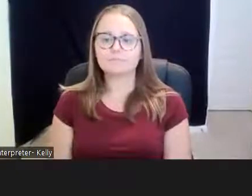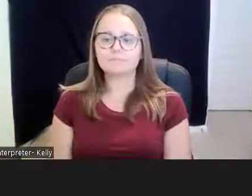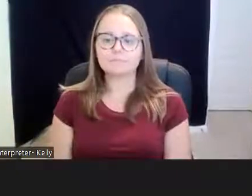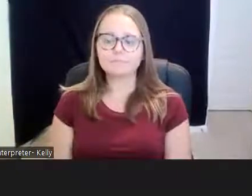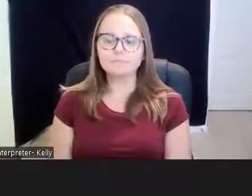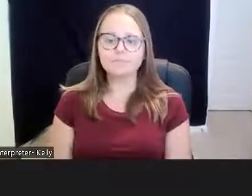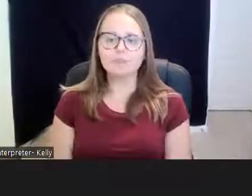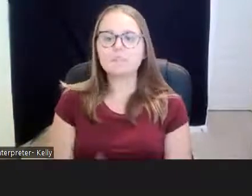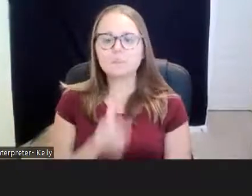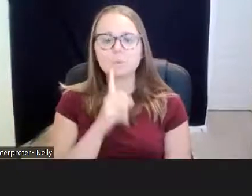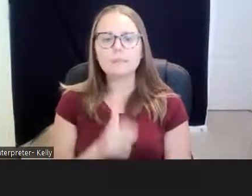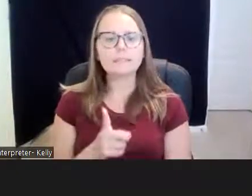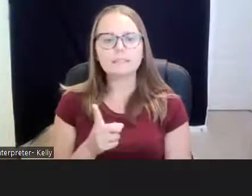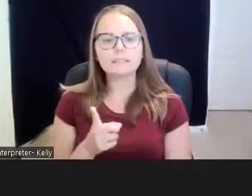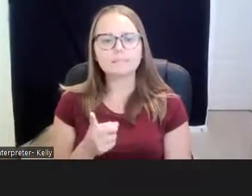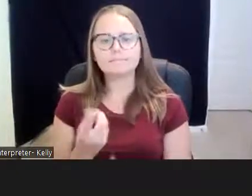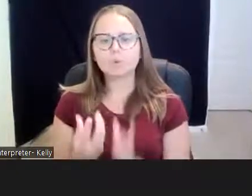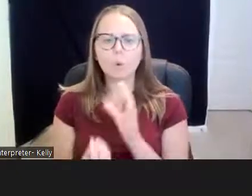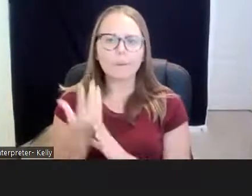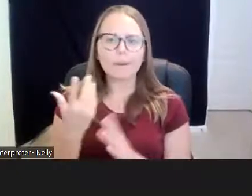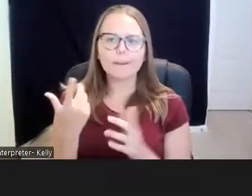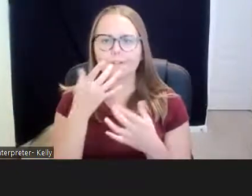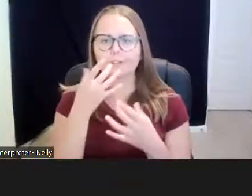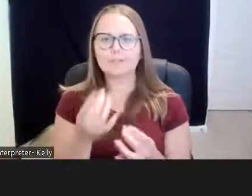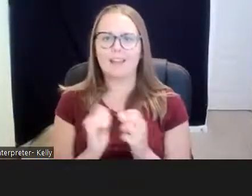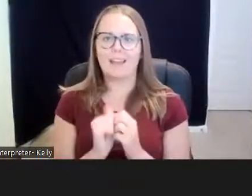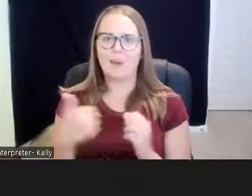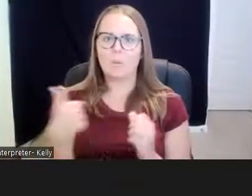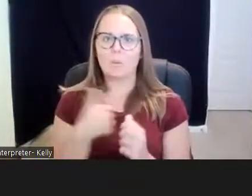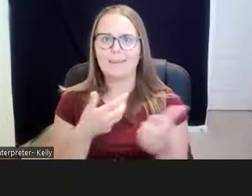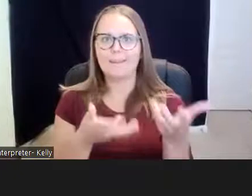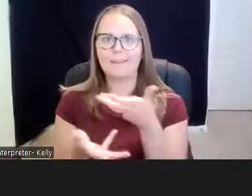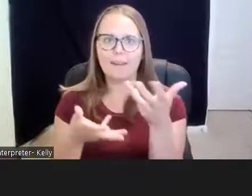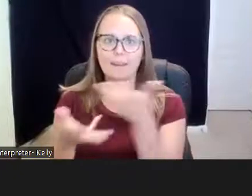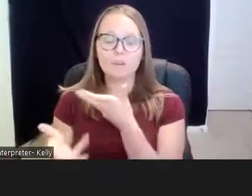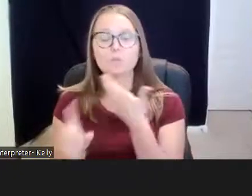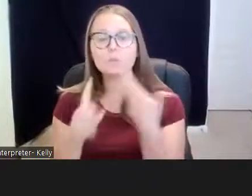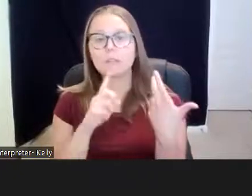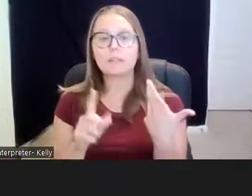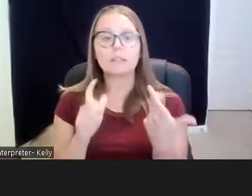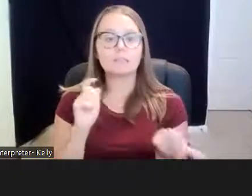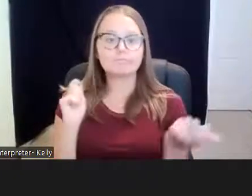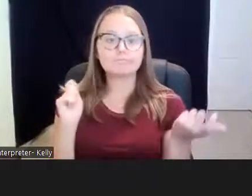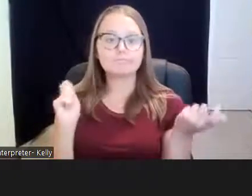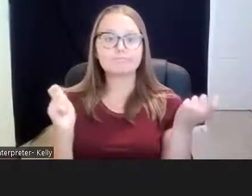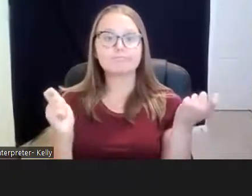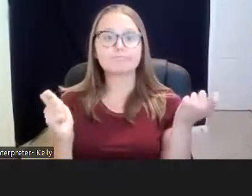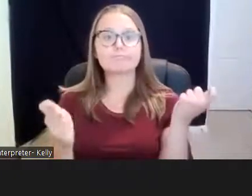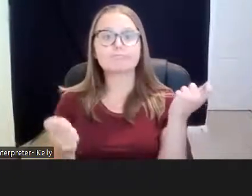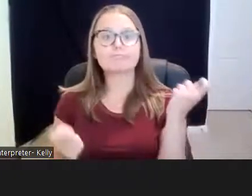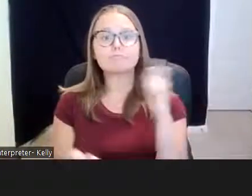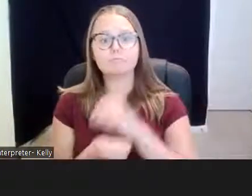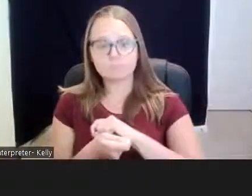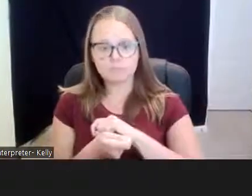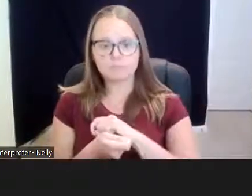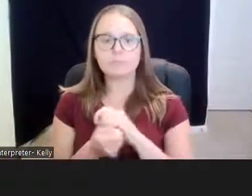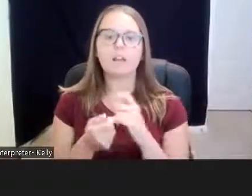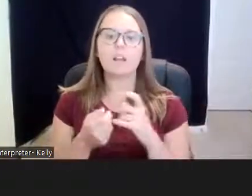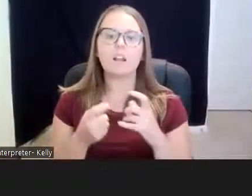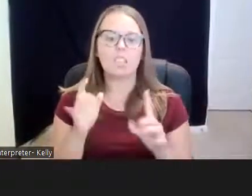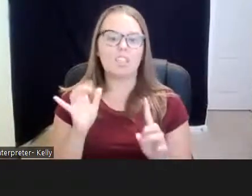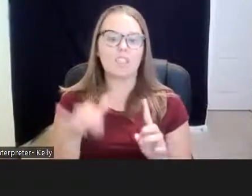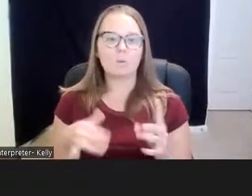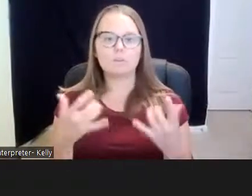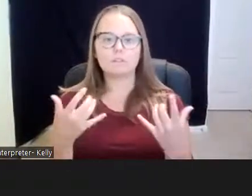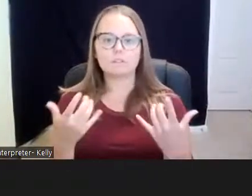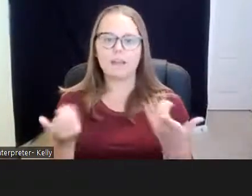growing interests, and just the way in which we're engaging has been evolving and changing. And that was occurring